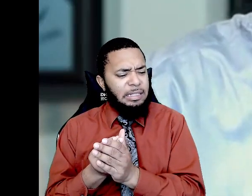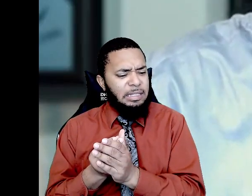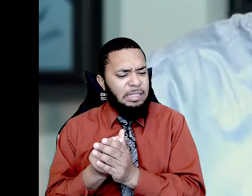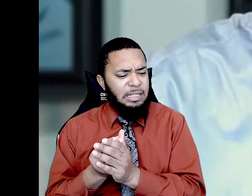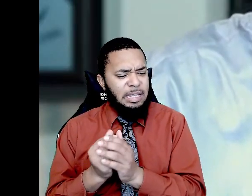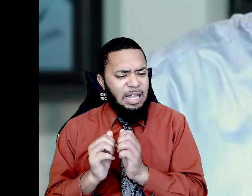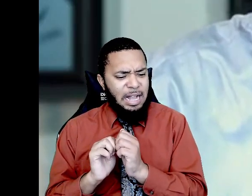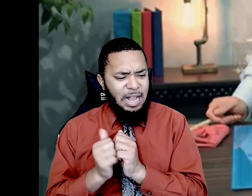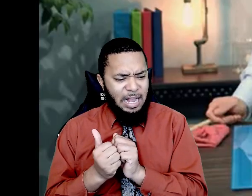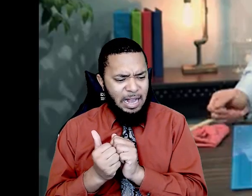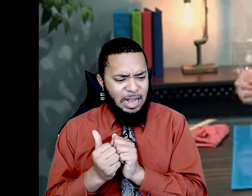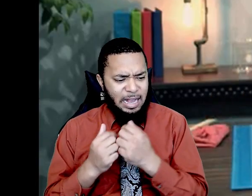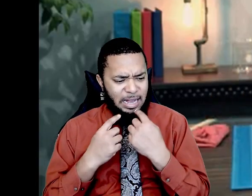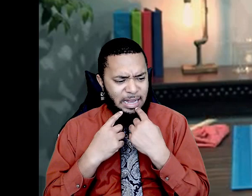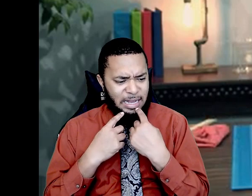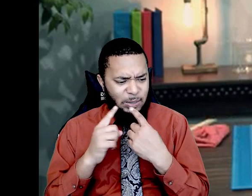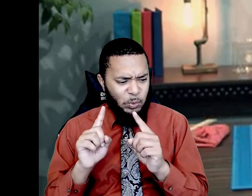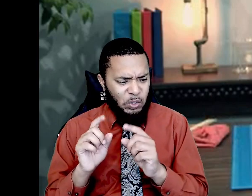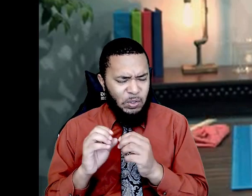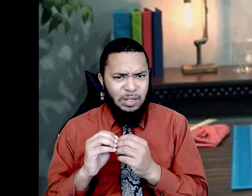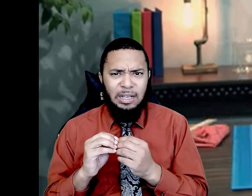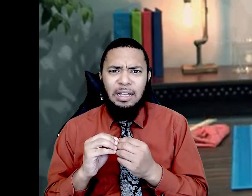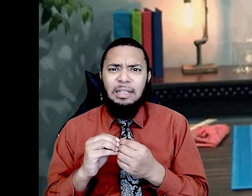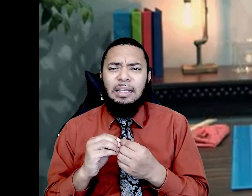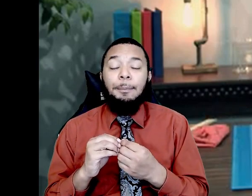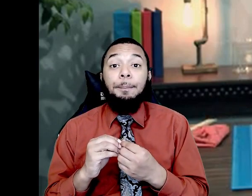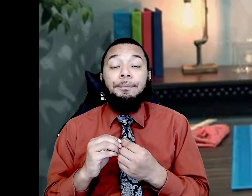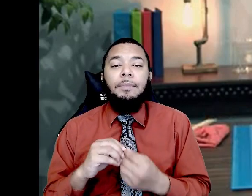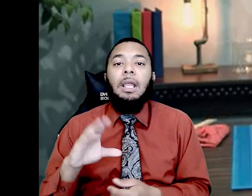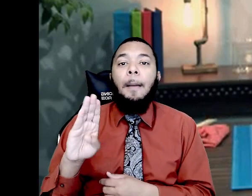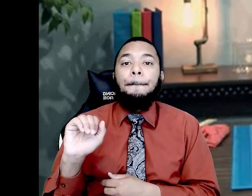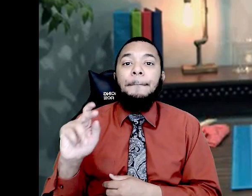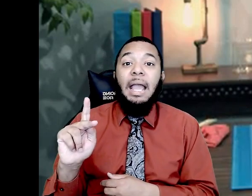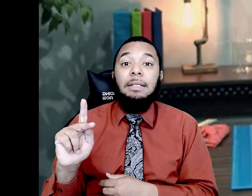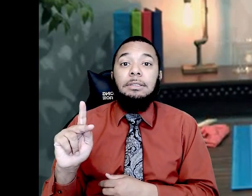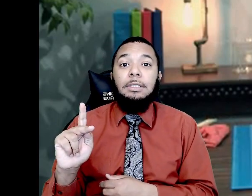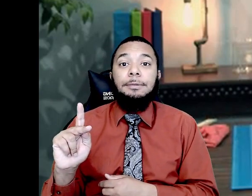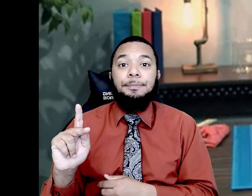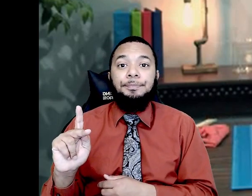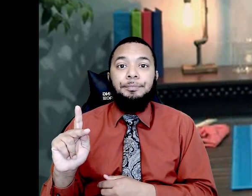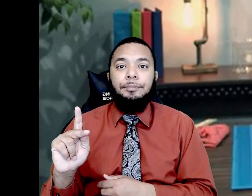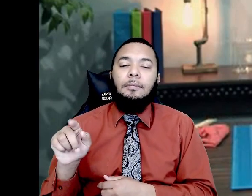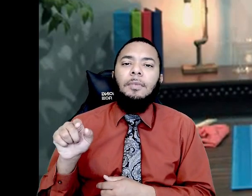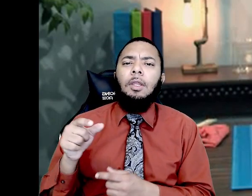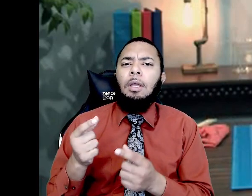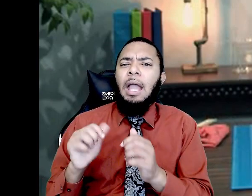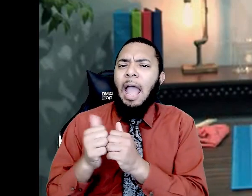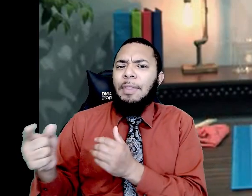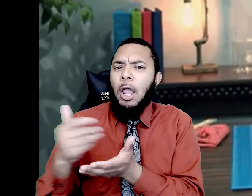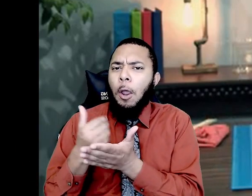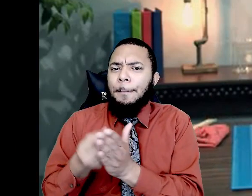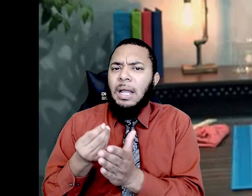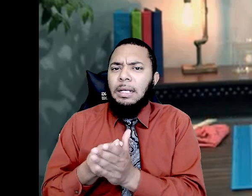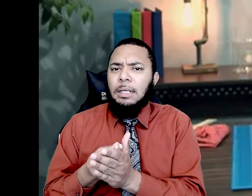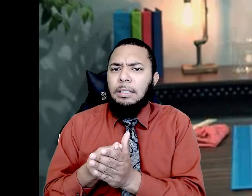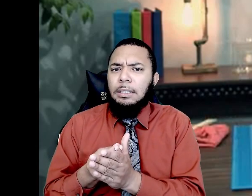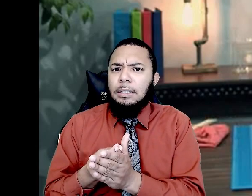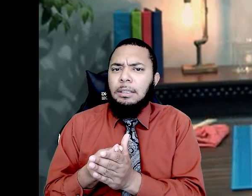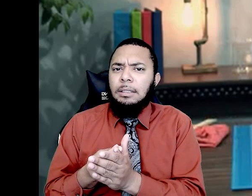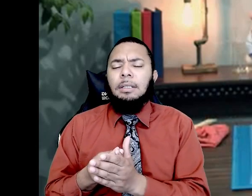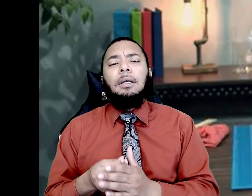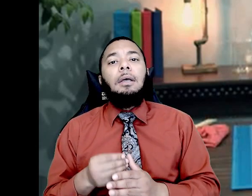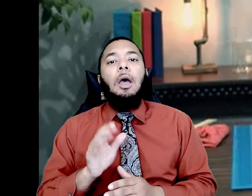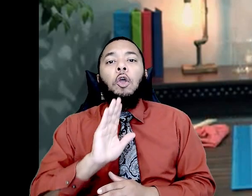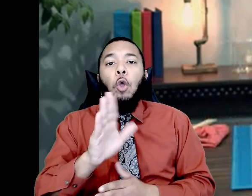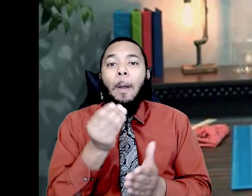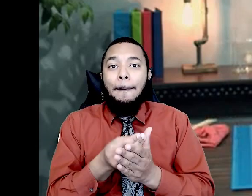How does this work? You see, here's how a bank makes money. They take the money that's in your bank account